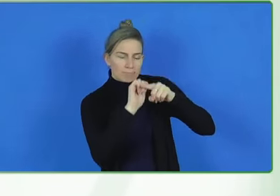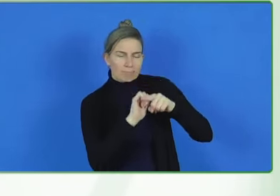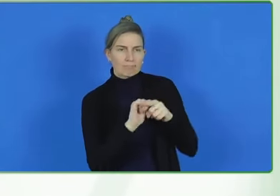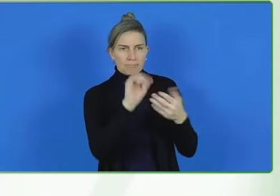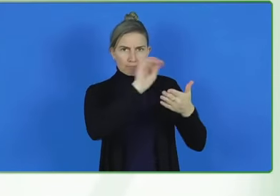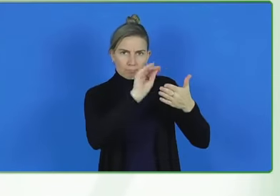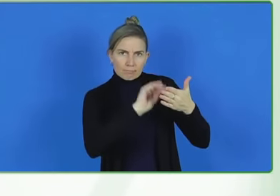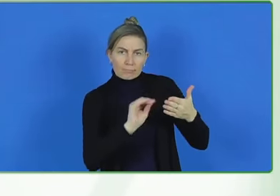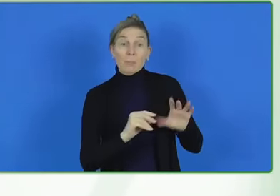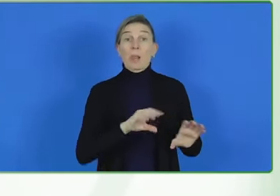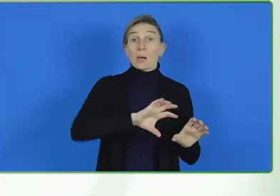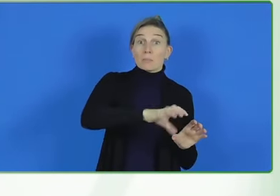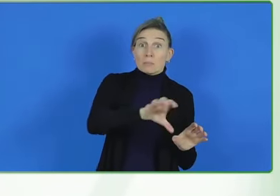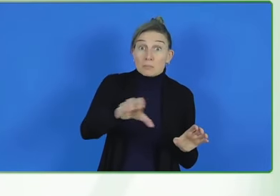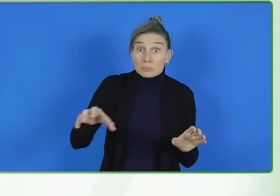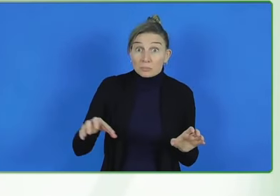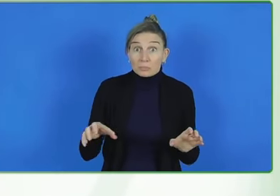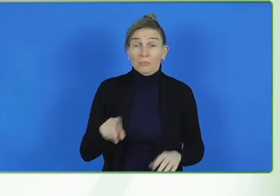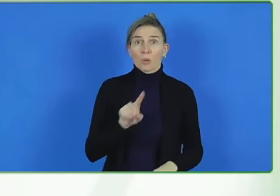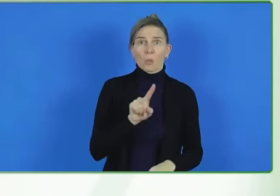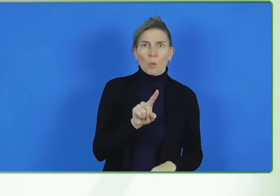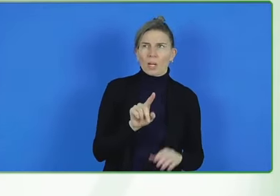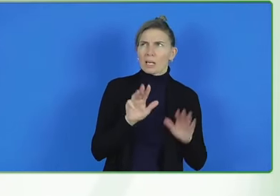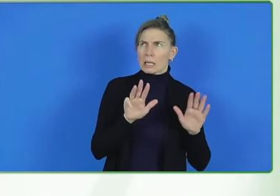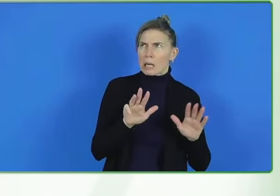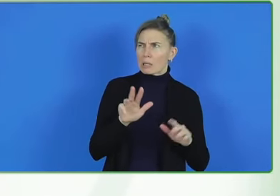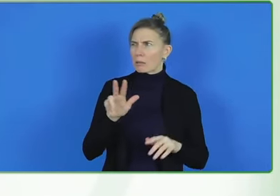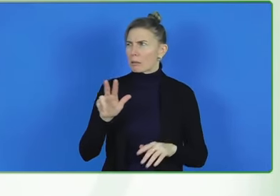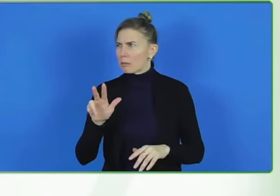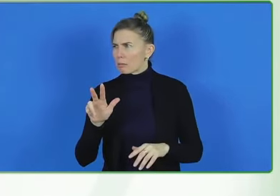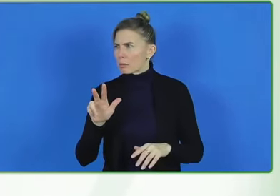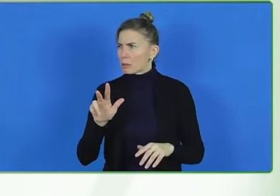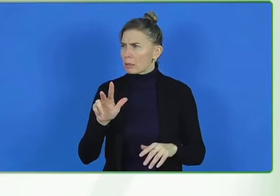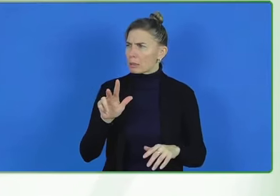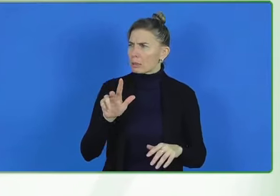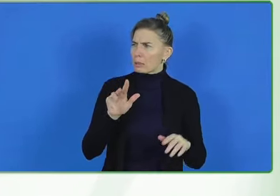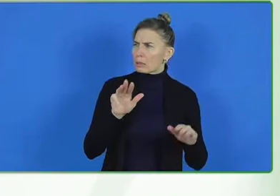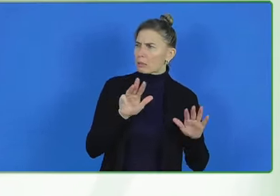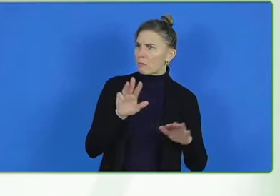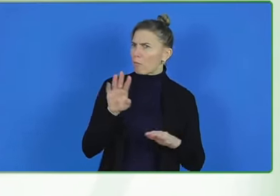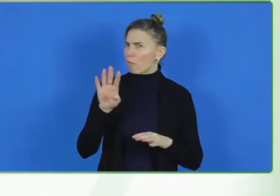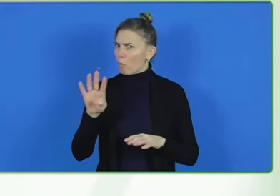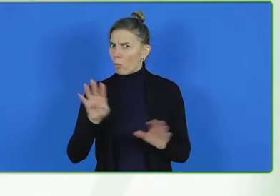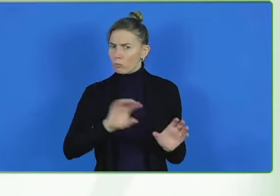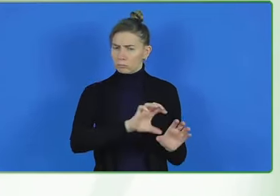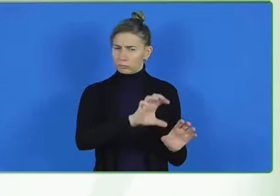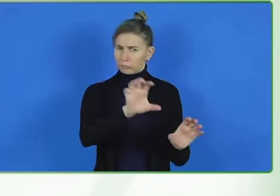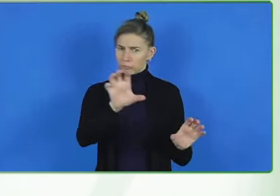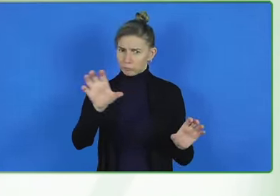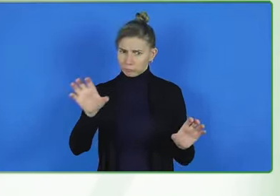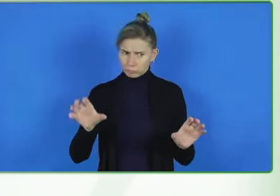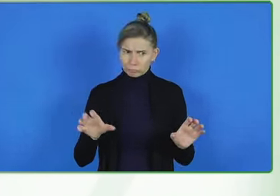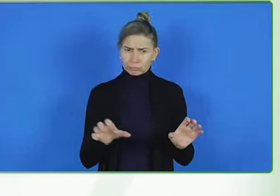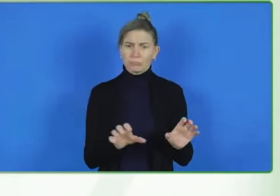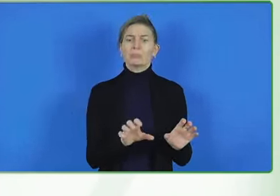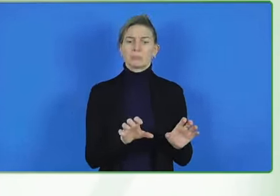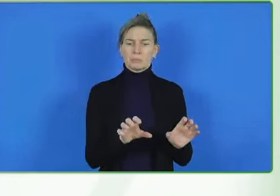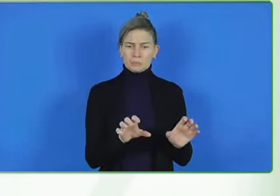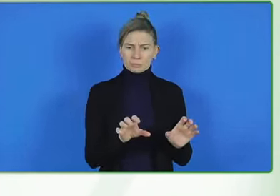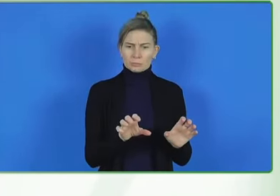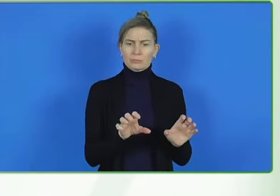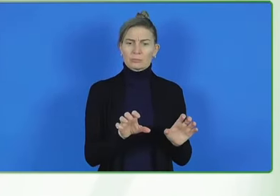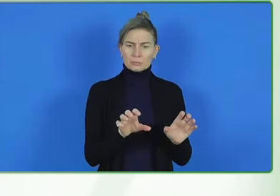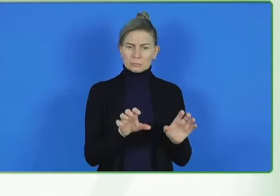states, 193 or 94 United Nations nation states, to member states. And then